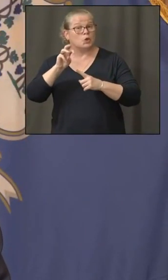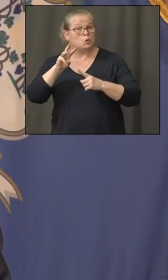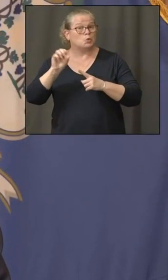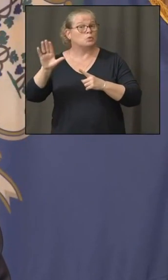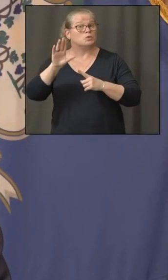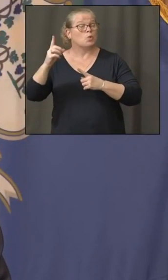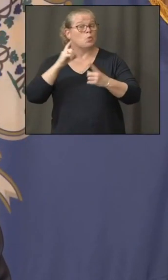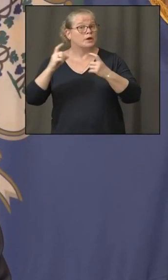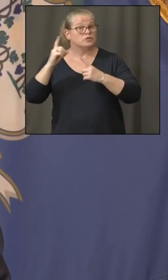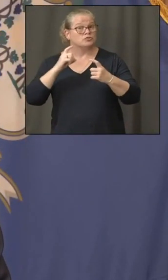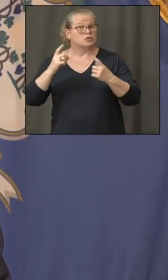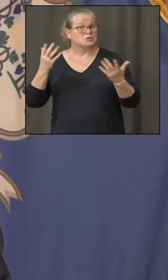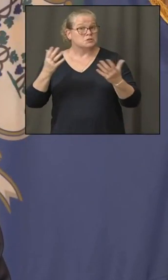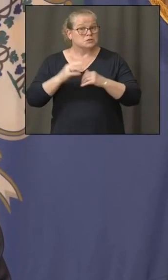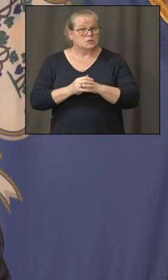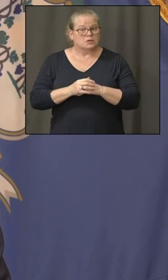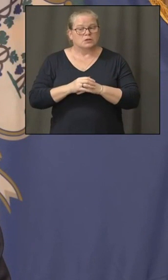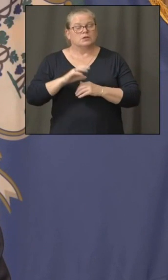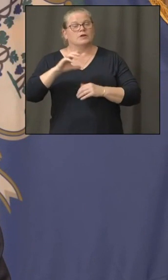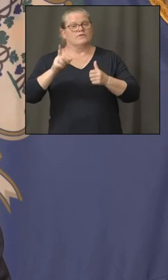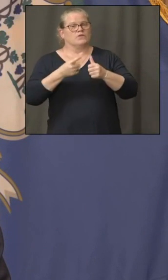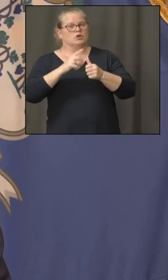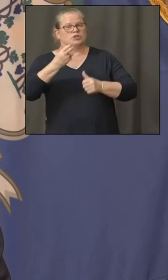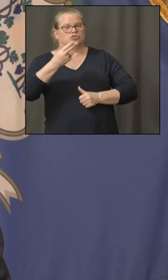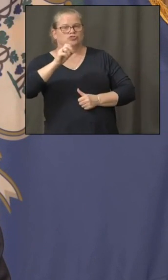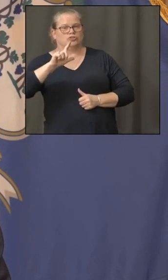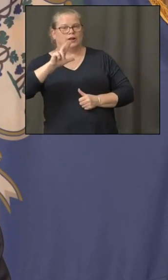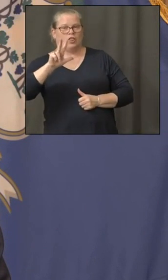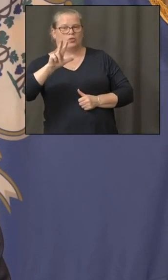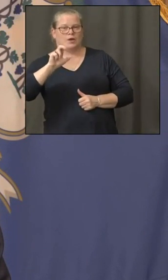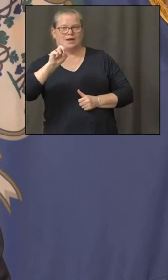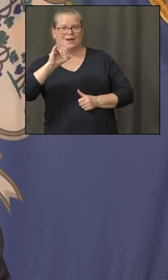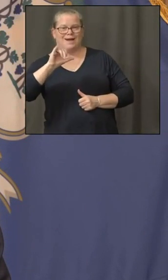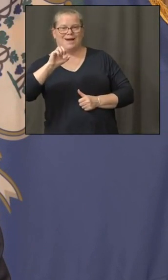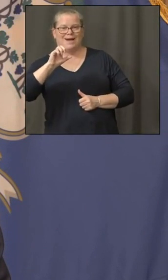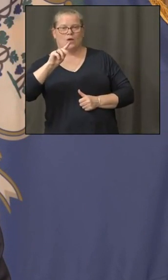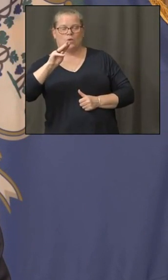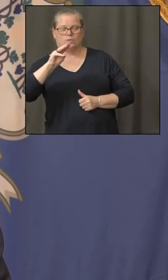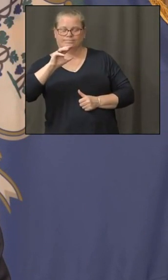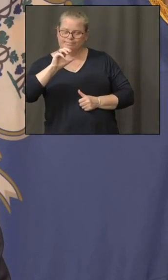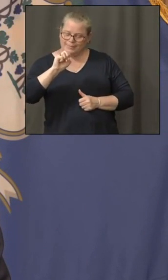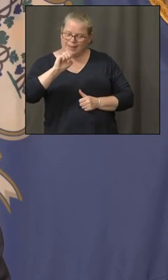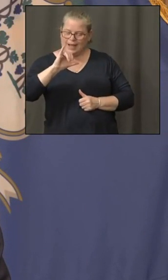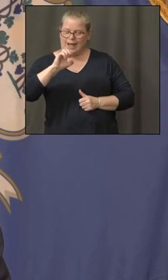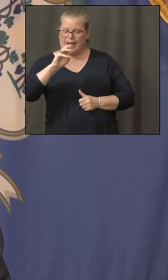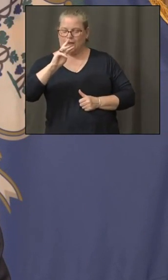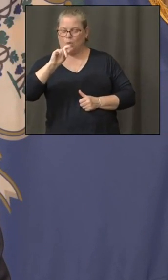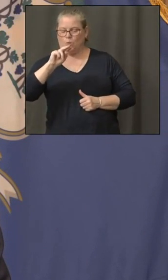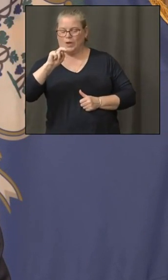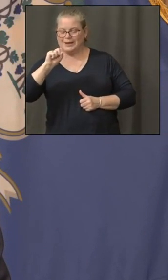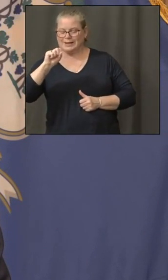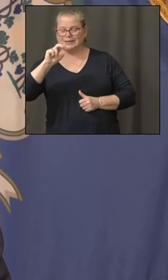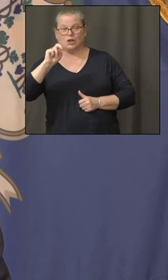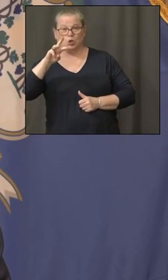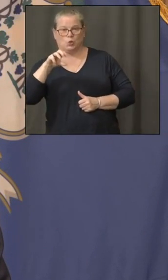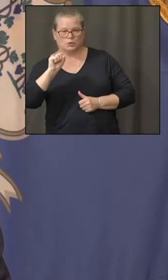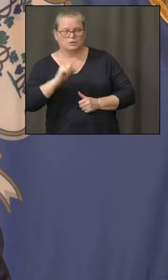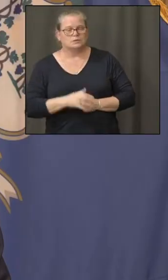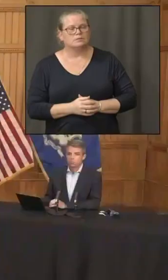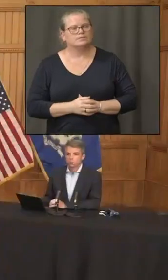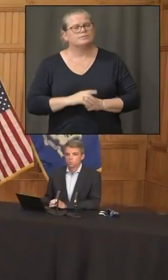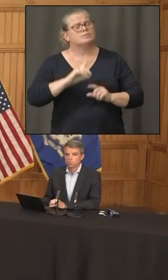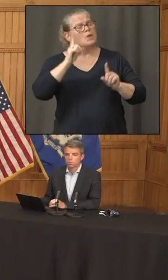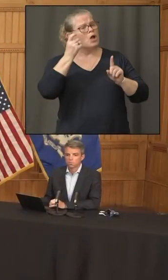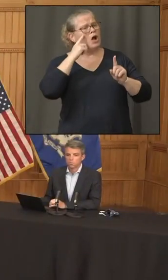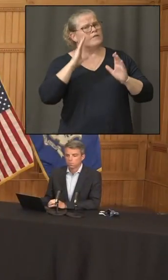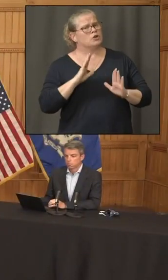it. Channel 3 Eyewitness News. Yes, Governor, you kind of touched upon this at the beginning. It has been